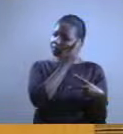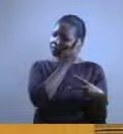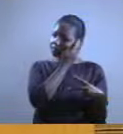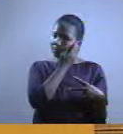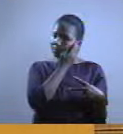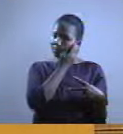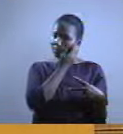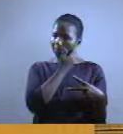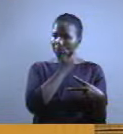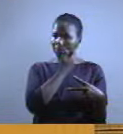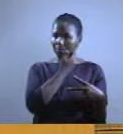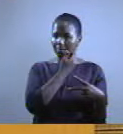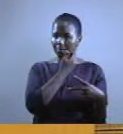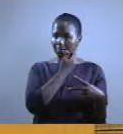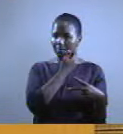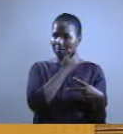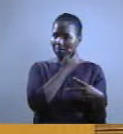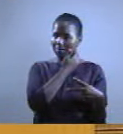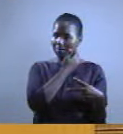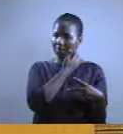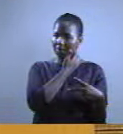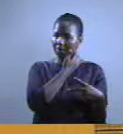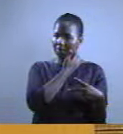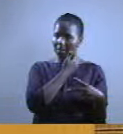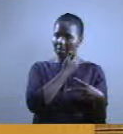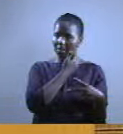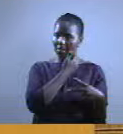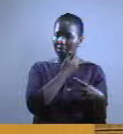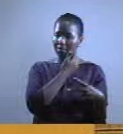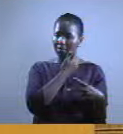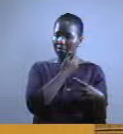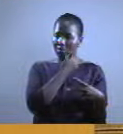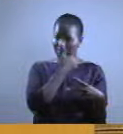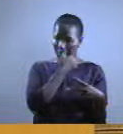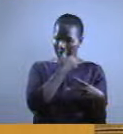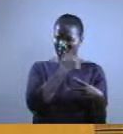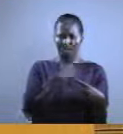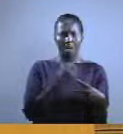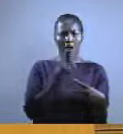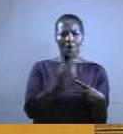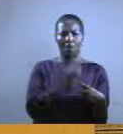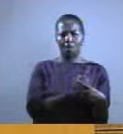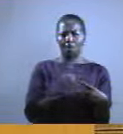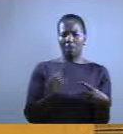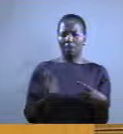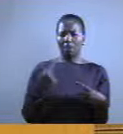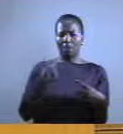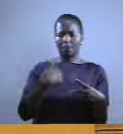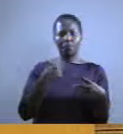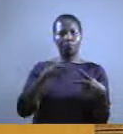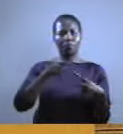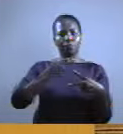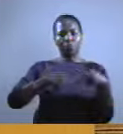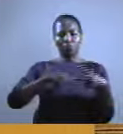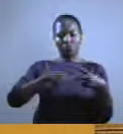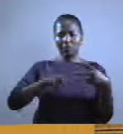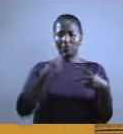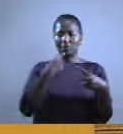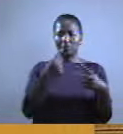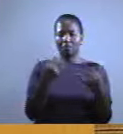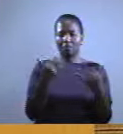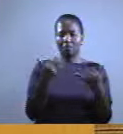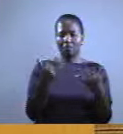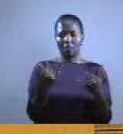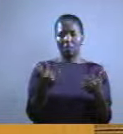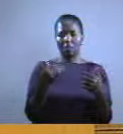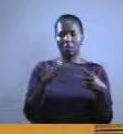The Secretary will read the order of the day. How many secretaries do we have? Second reading debate, Financial Services Laws General